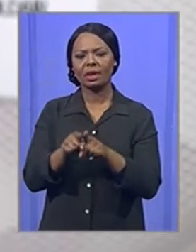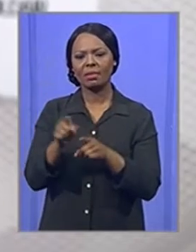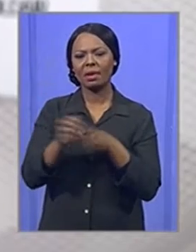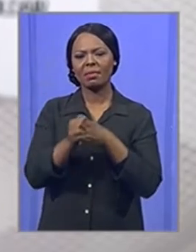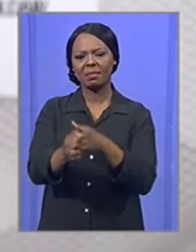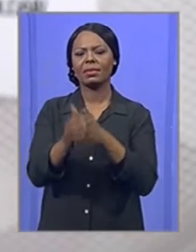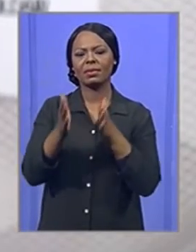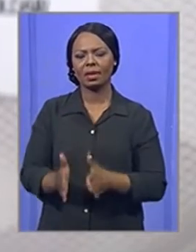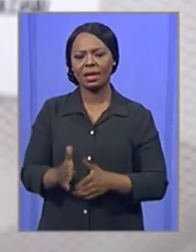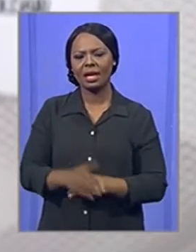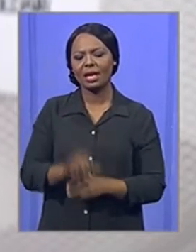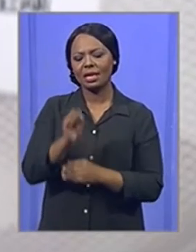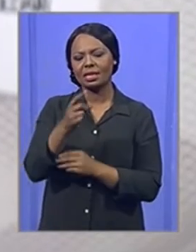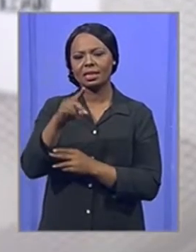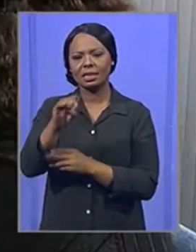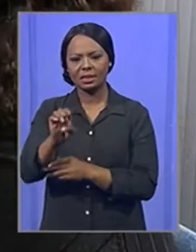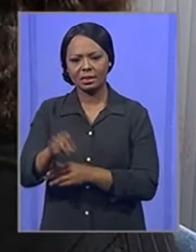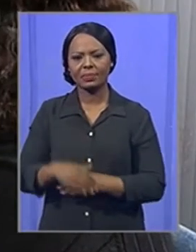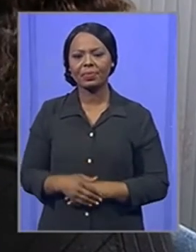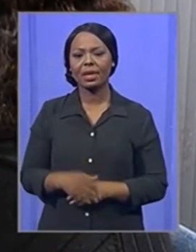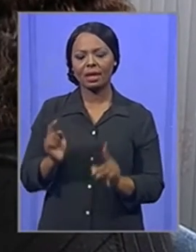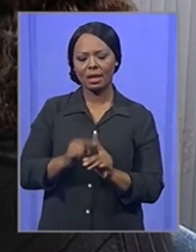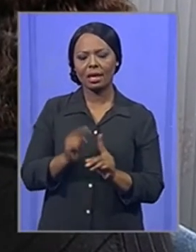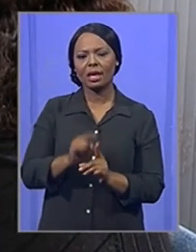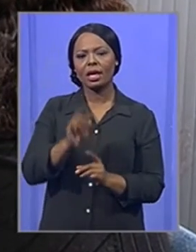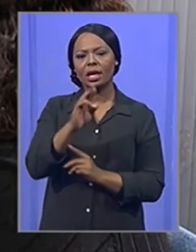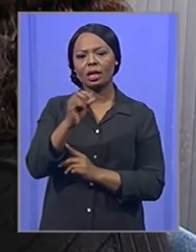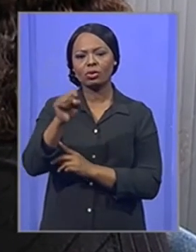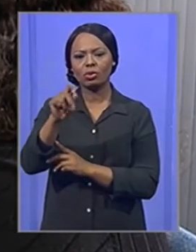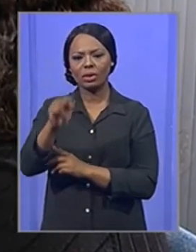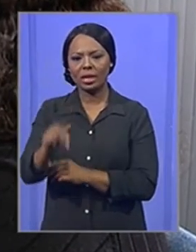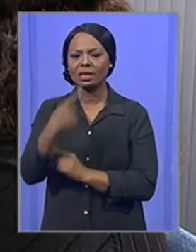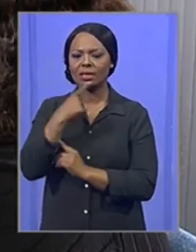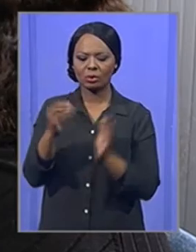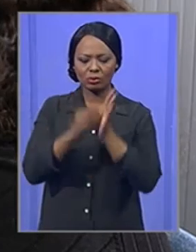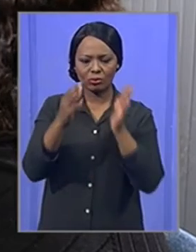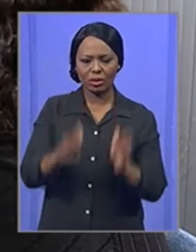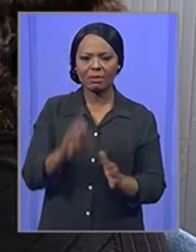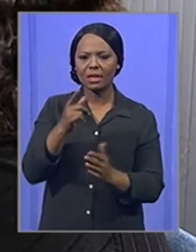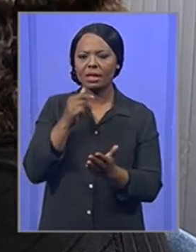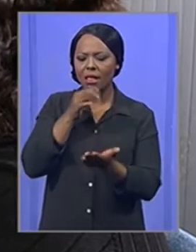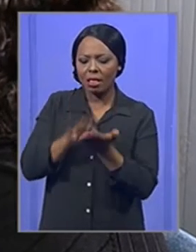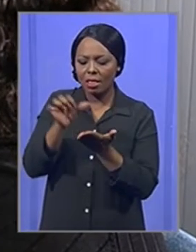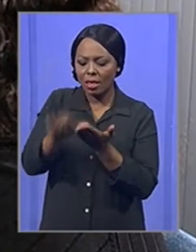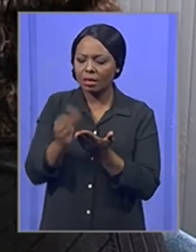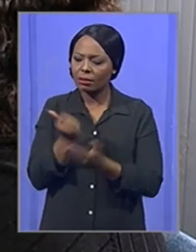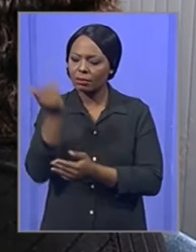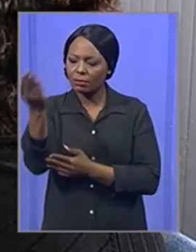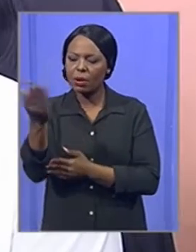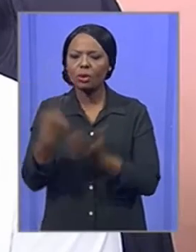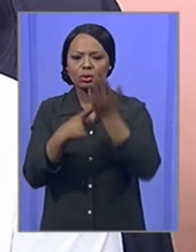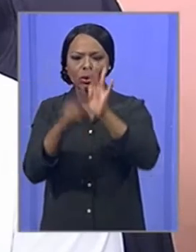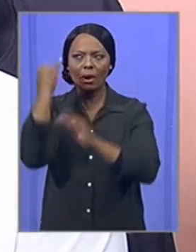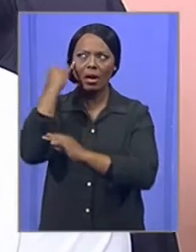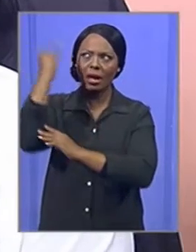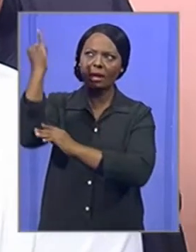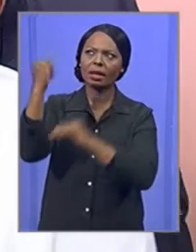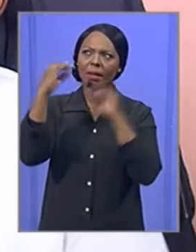SEED Risuna Maluleke a re maitlhomo ke gore baithuti ba dire makwalokopo a bontshang bokgoni ba bone mo ditirong